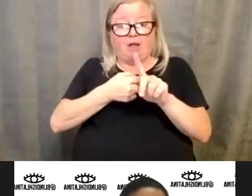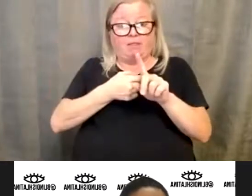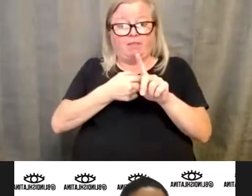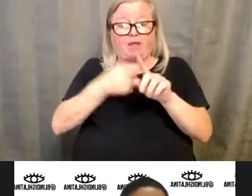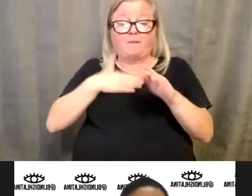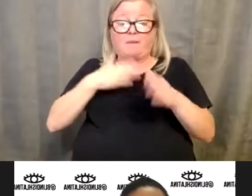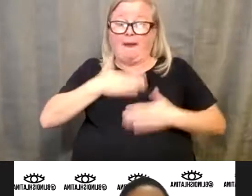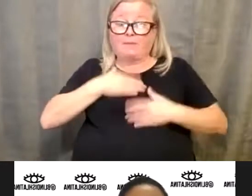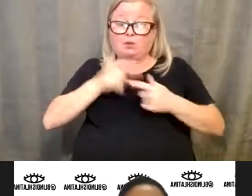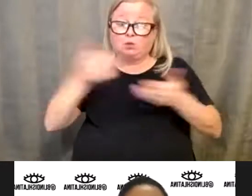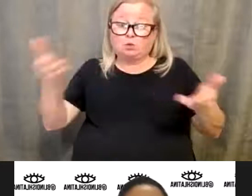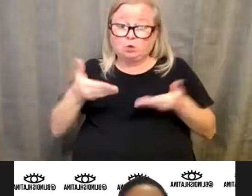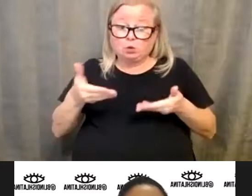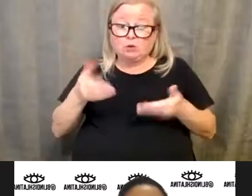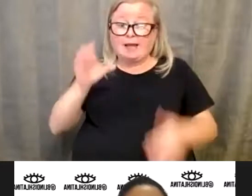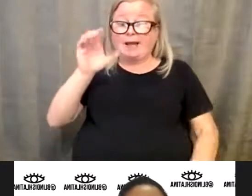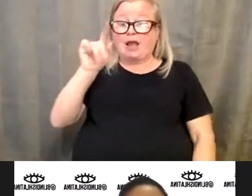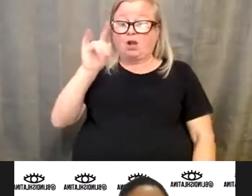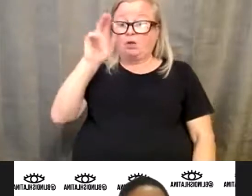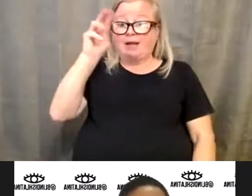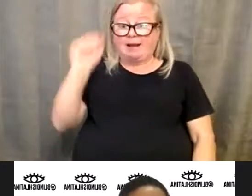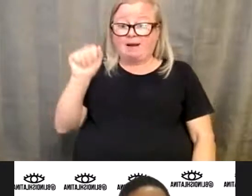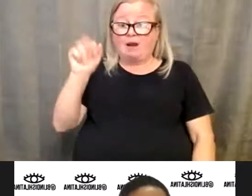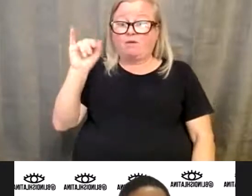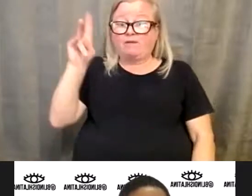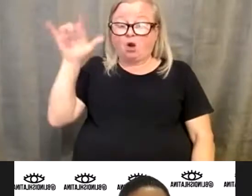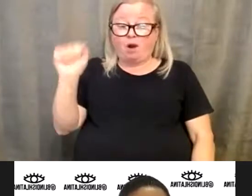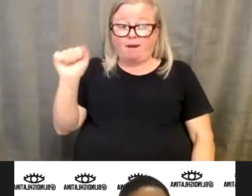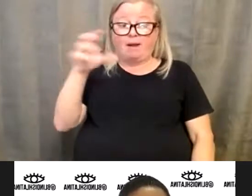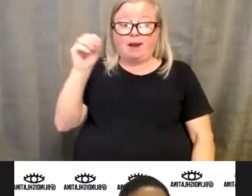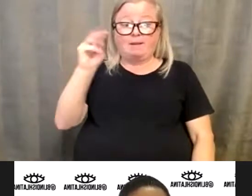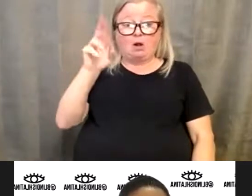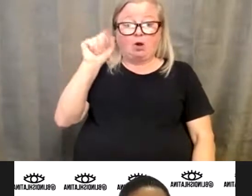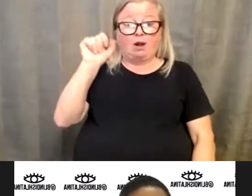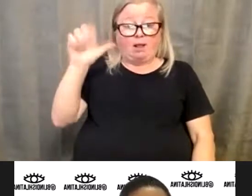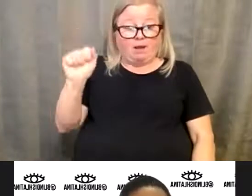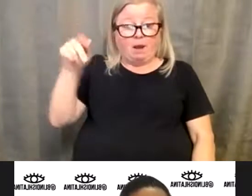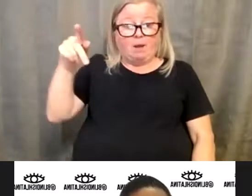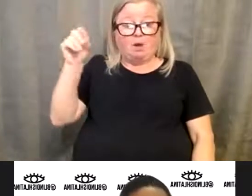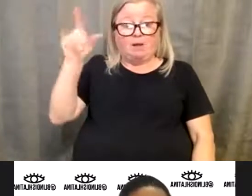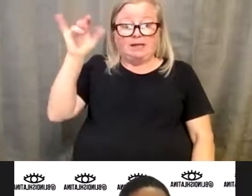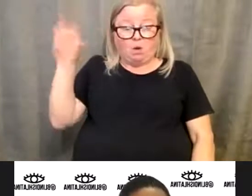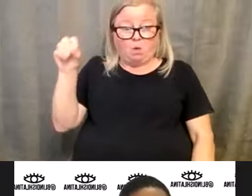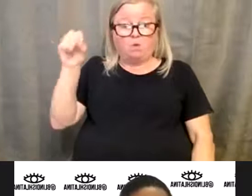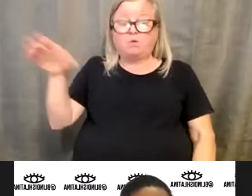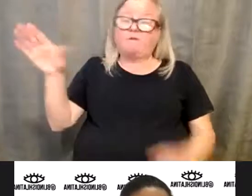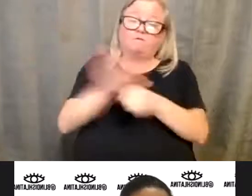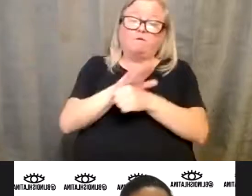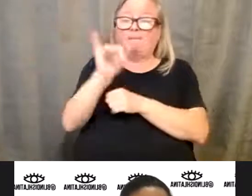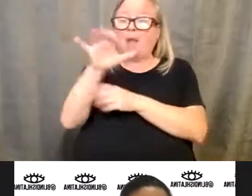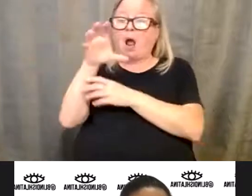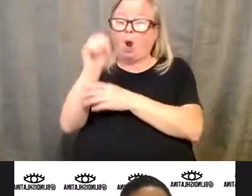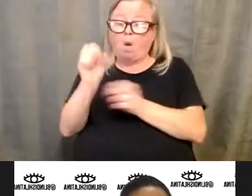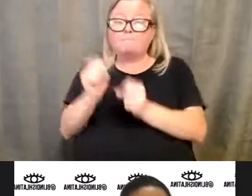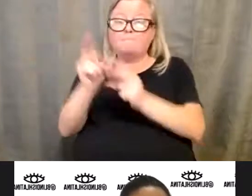speakers, Catarina Rivera and Mariella Paulino. Their full bios will be posted in the chat, but I'll tell you a little